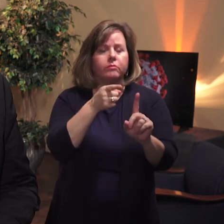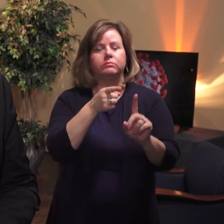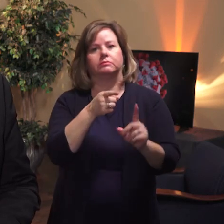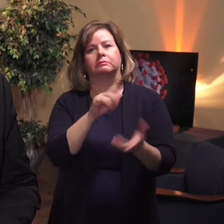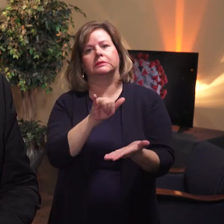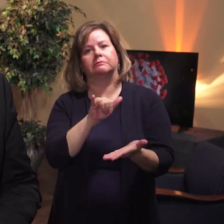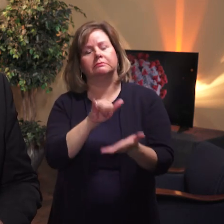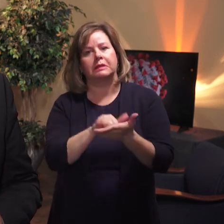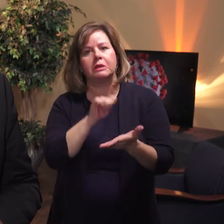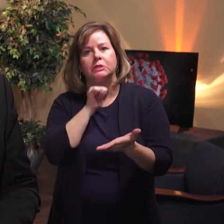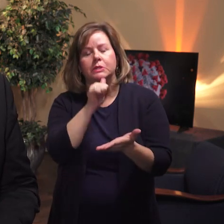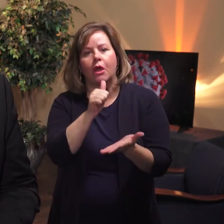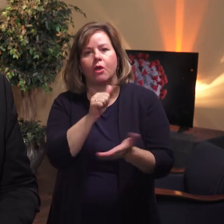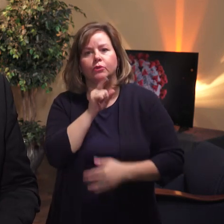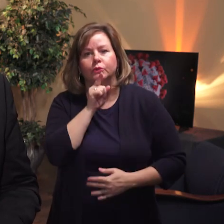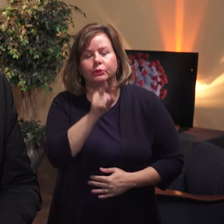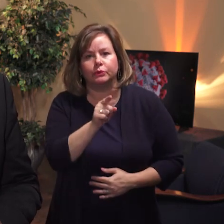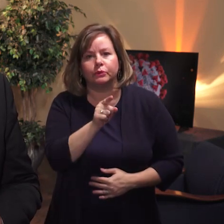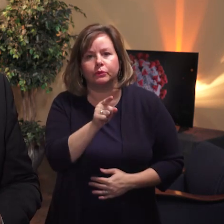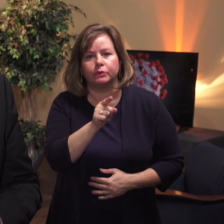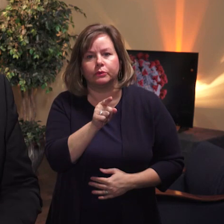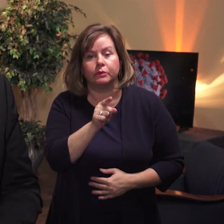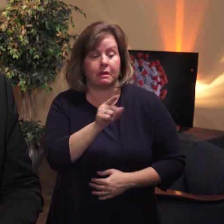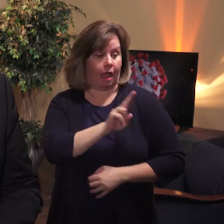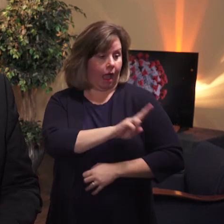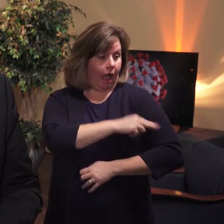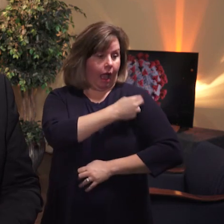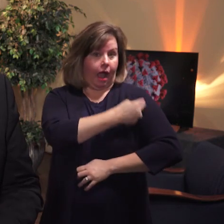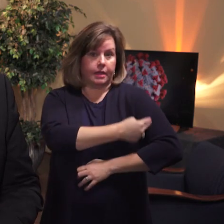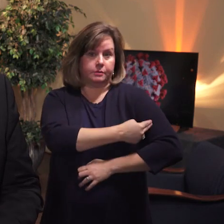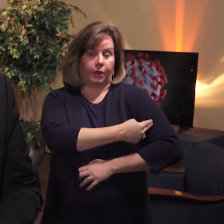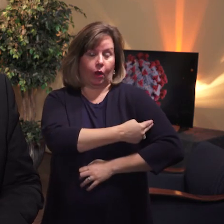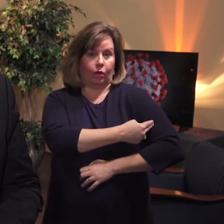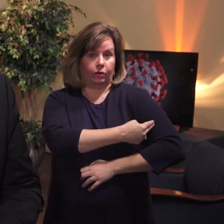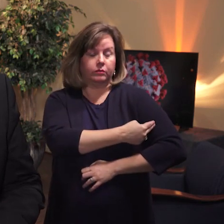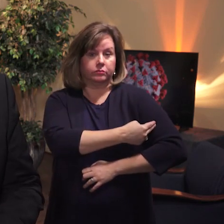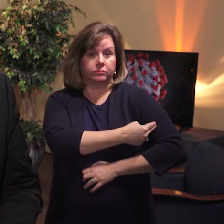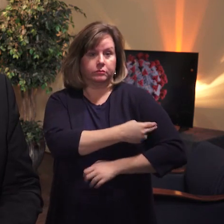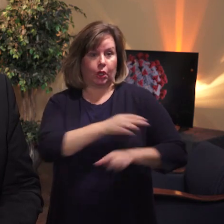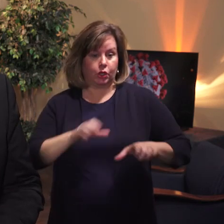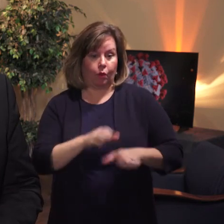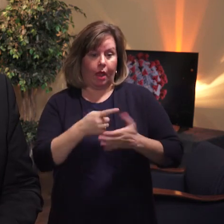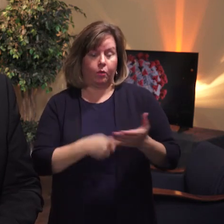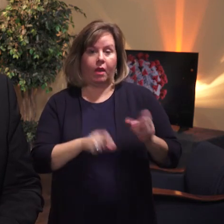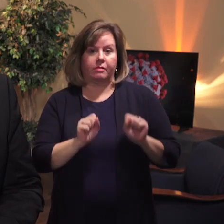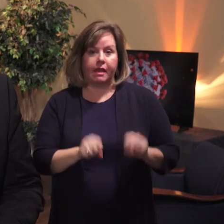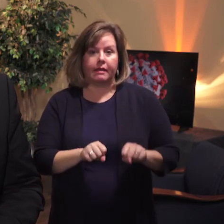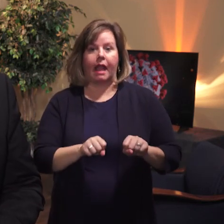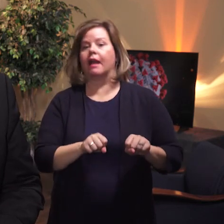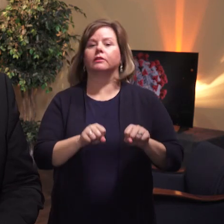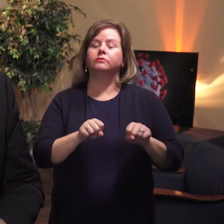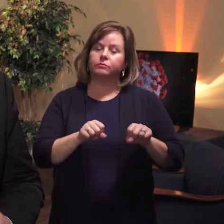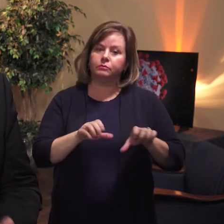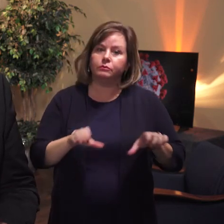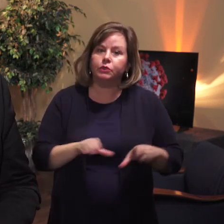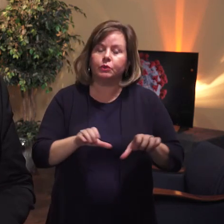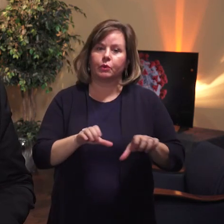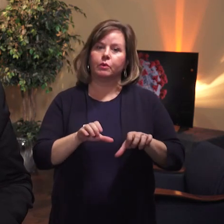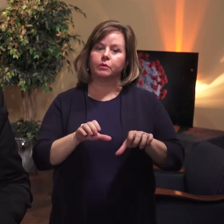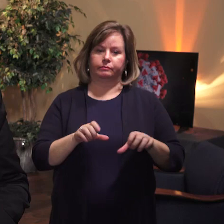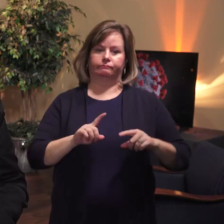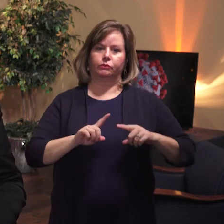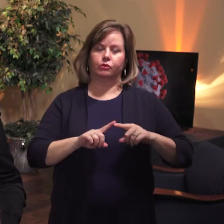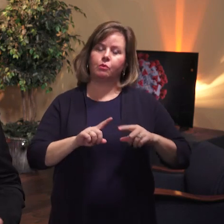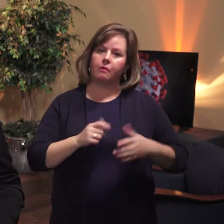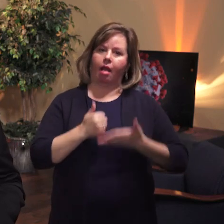truth. The hospitals are doing everything in their ability to increase capacity. We are